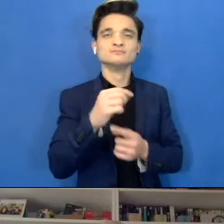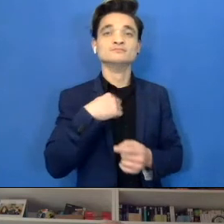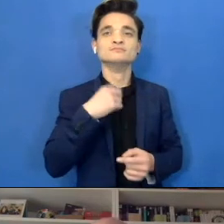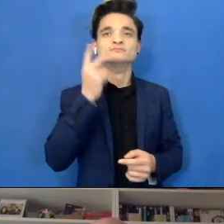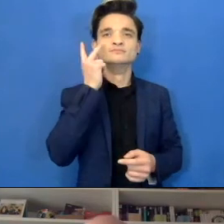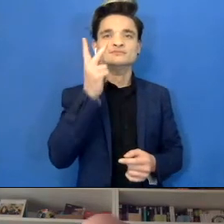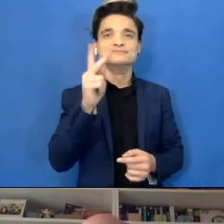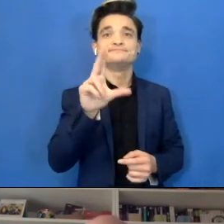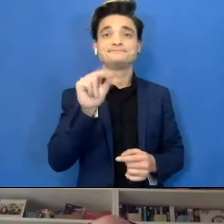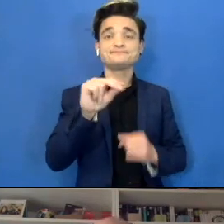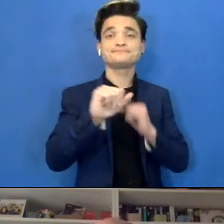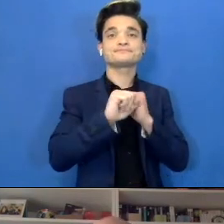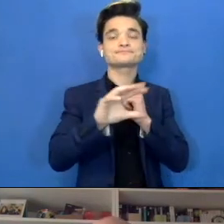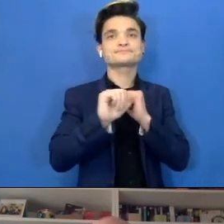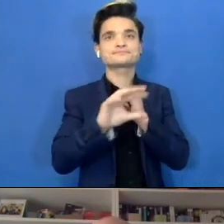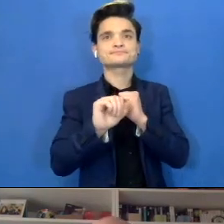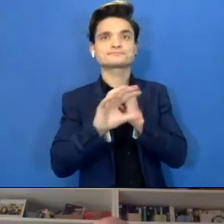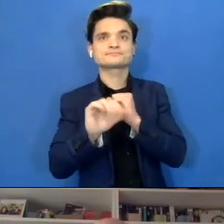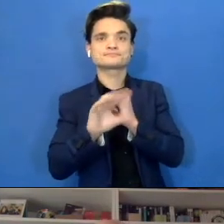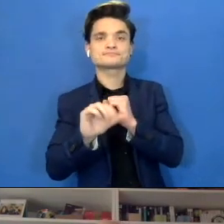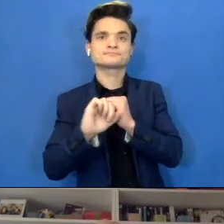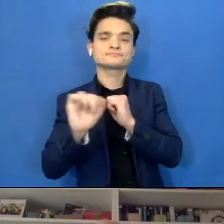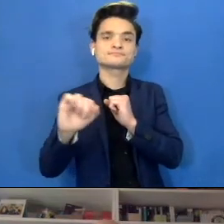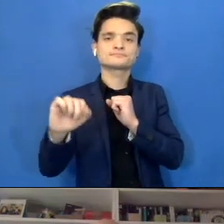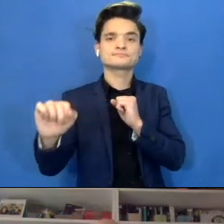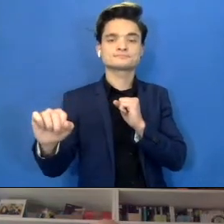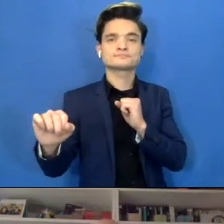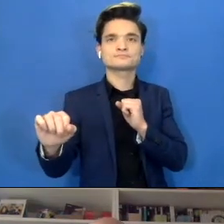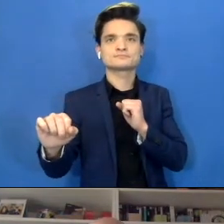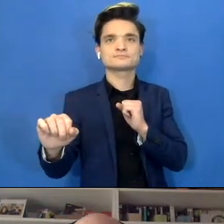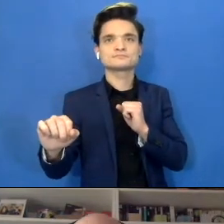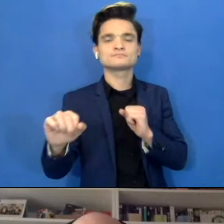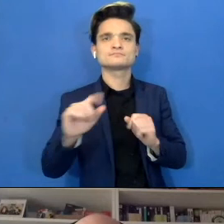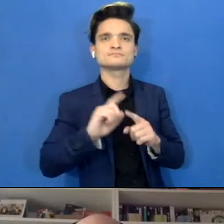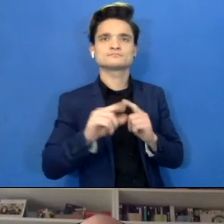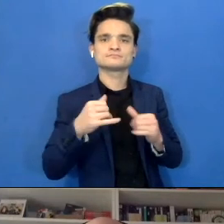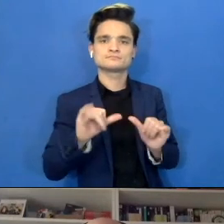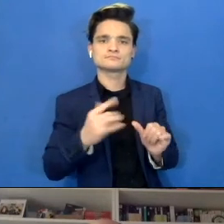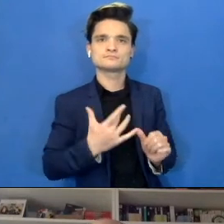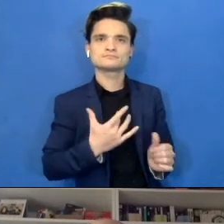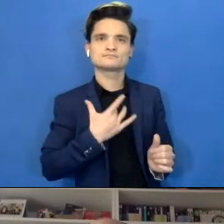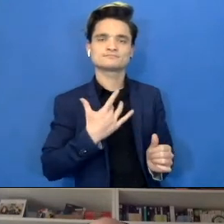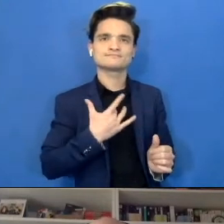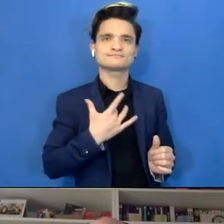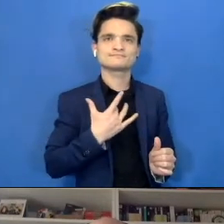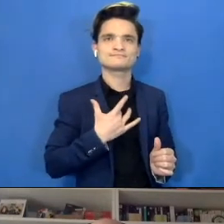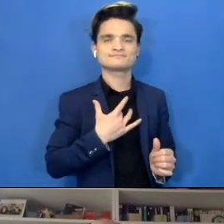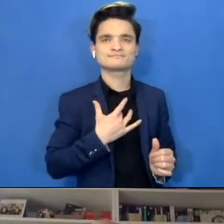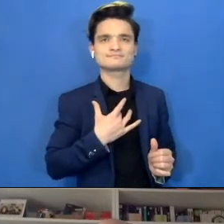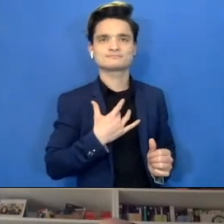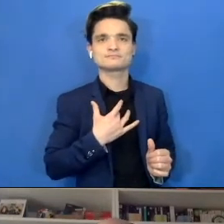is to say, okay, I feel this. Can I make it into no of the character? Like you said in your example